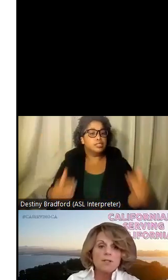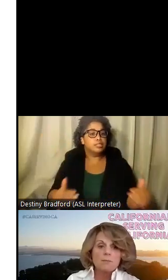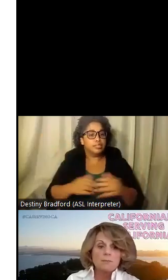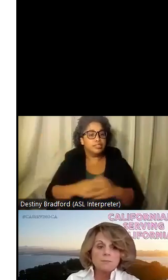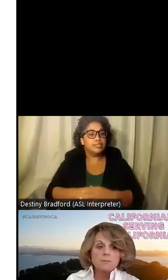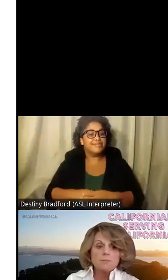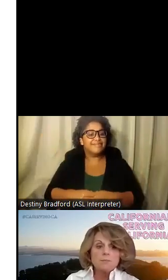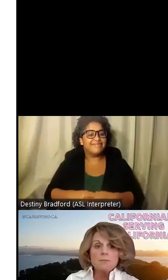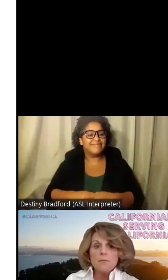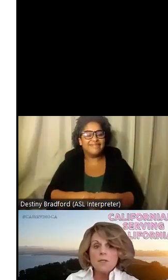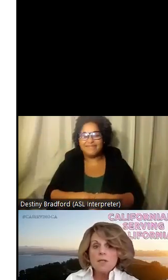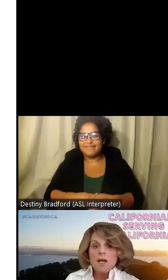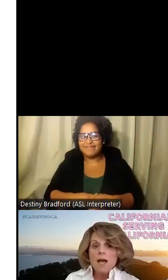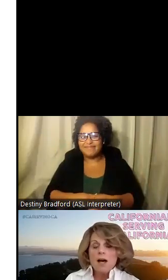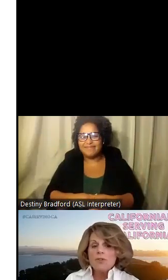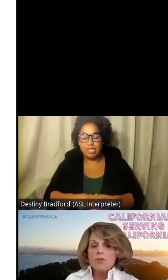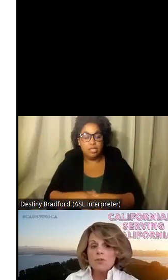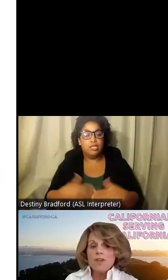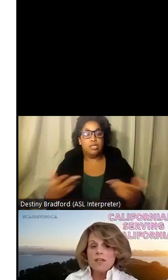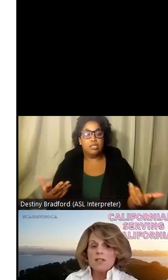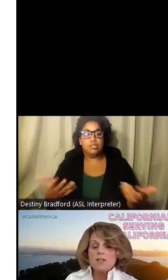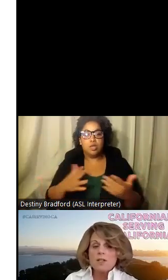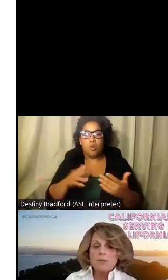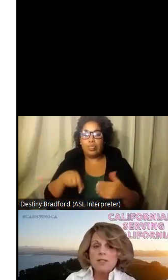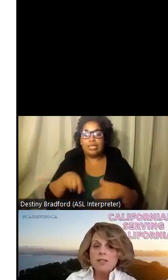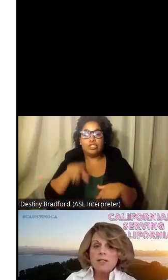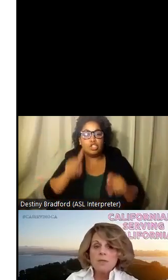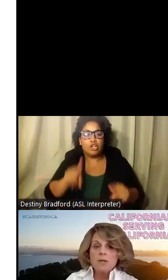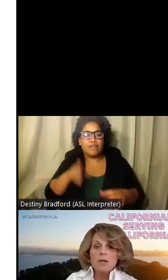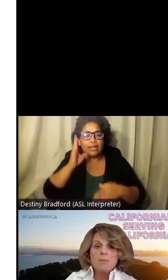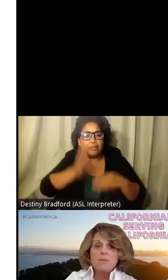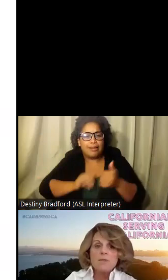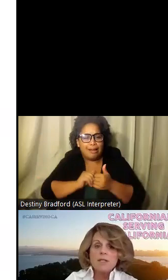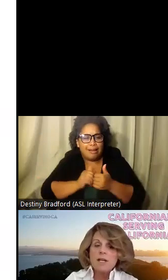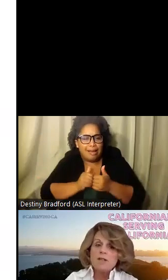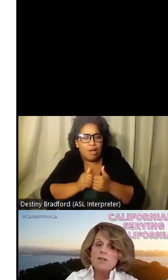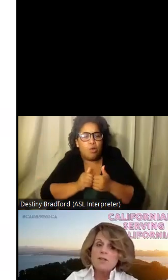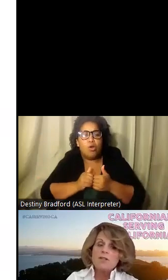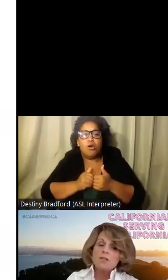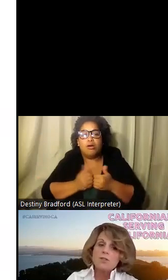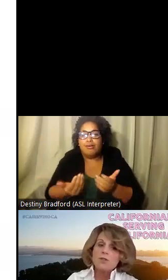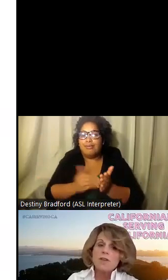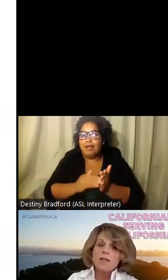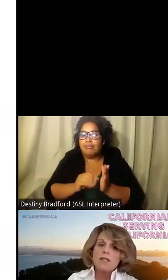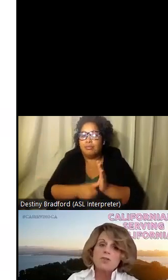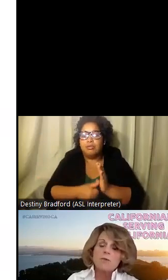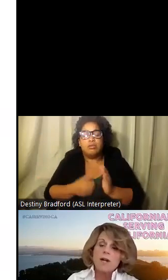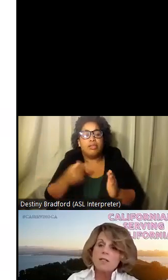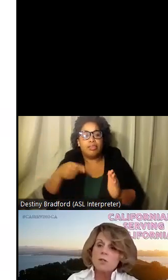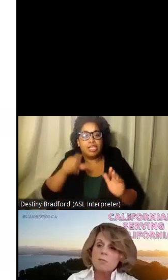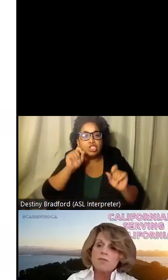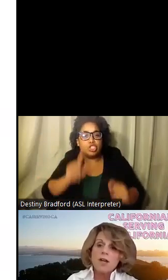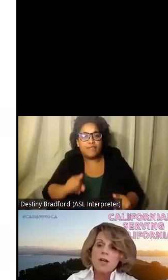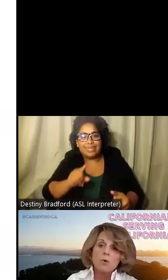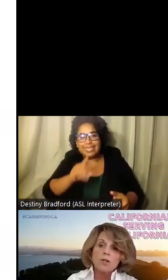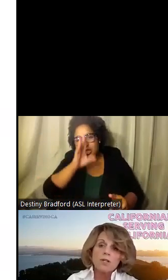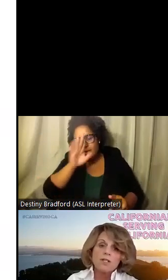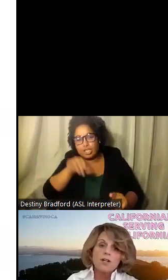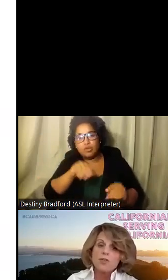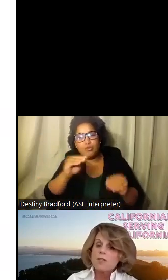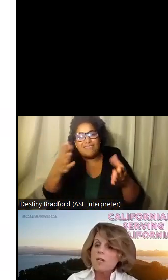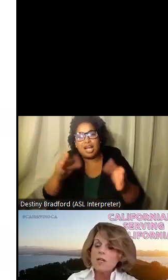slide, please. How the survey is completed. Again, this survey is directed to